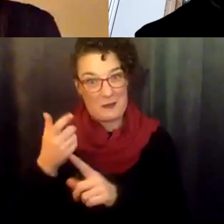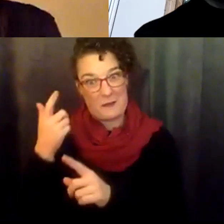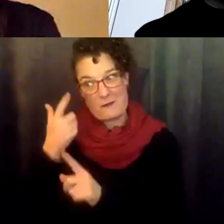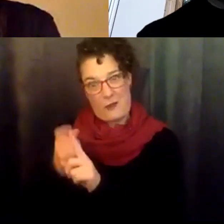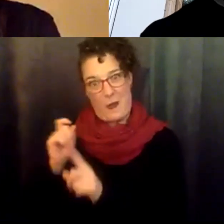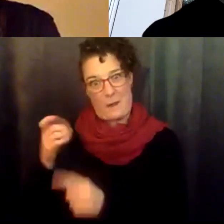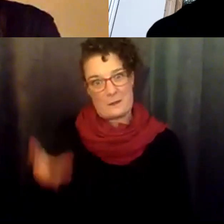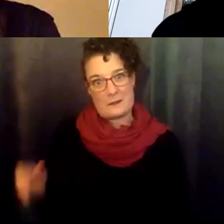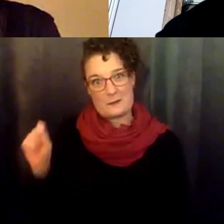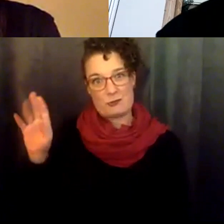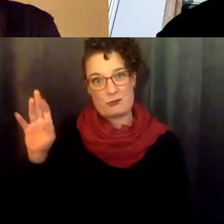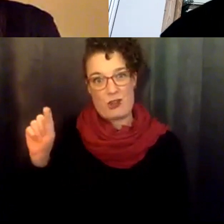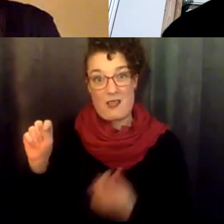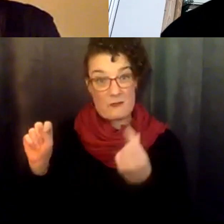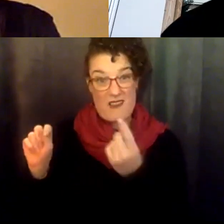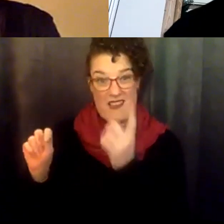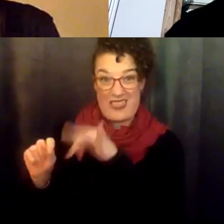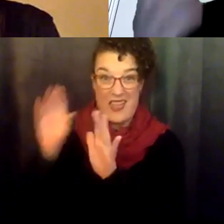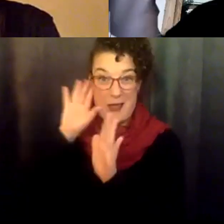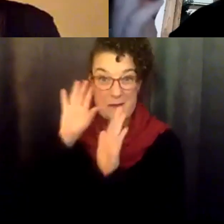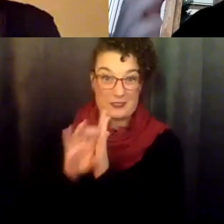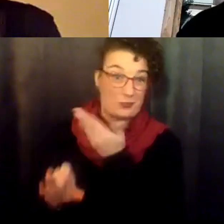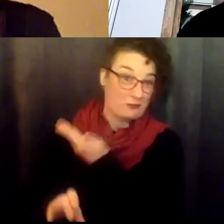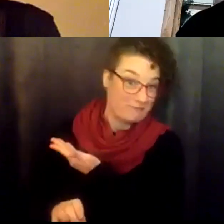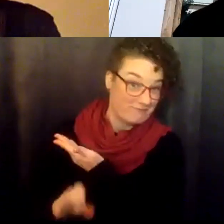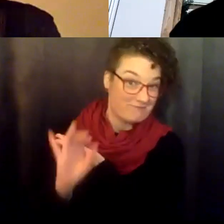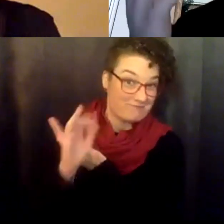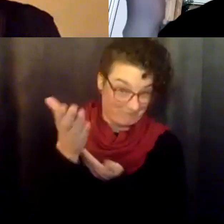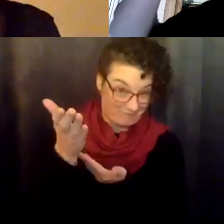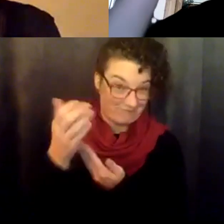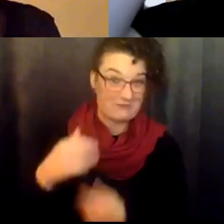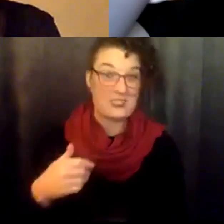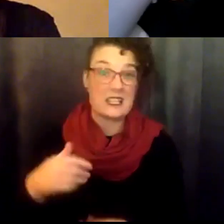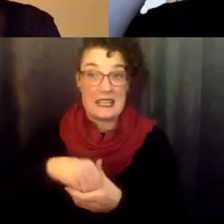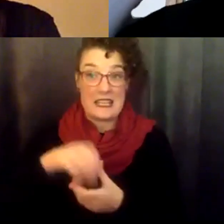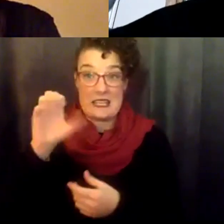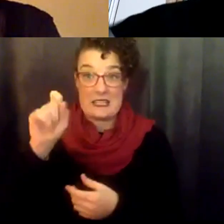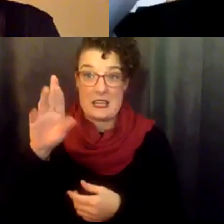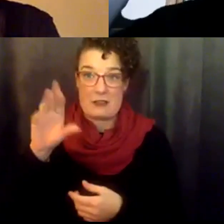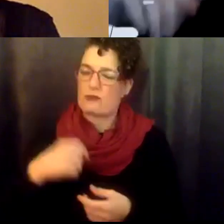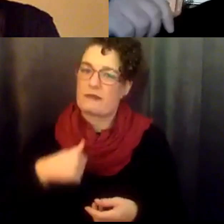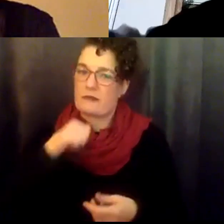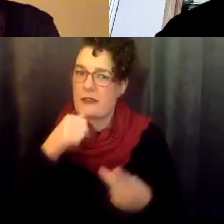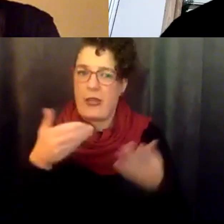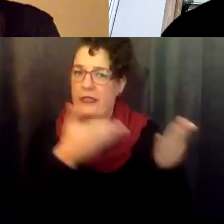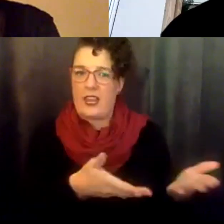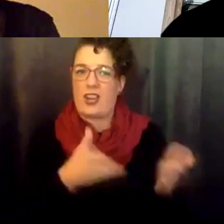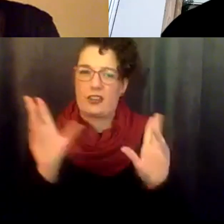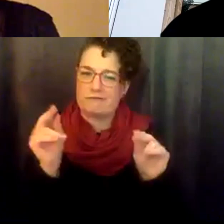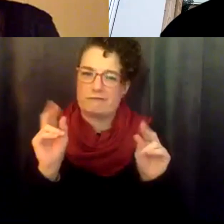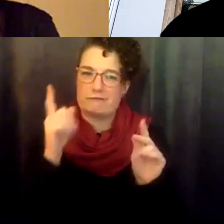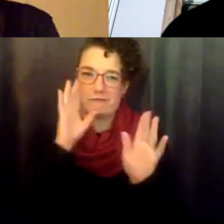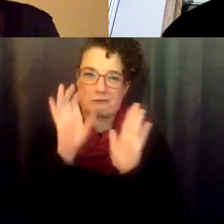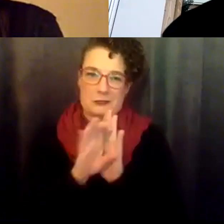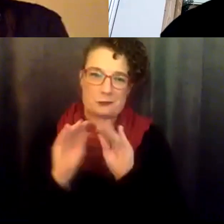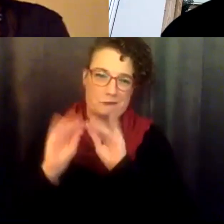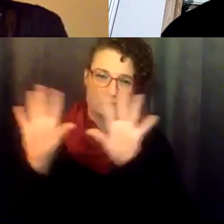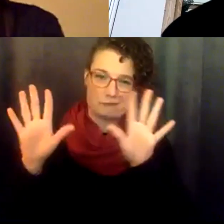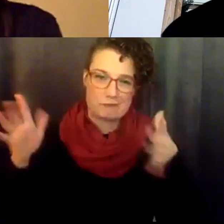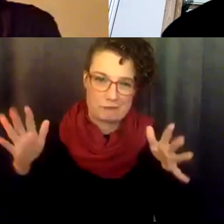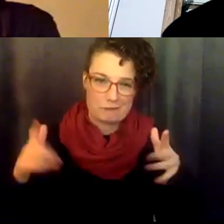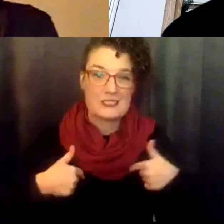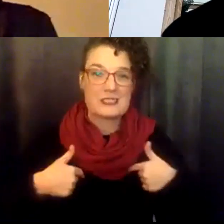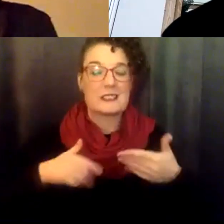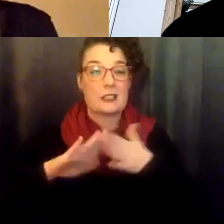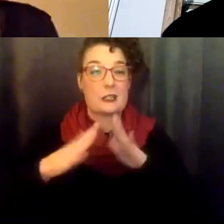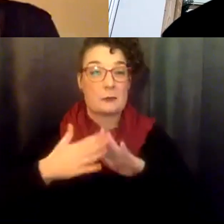this building behind me that is in the Castro. I'm not at Strut right now. This is just an illusion. I am the community